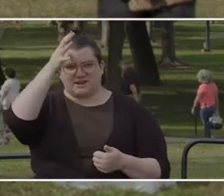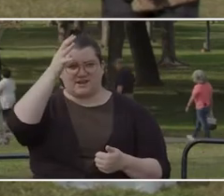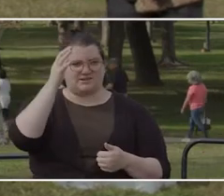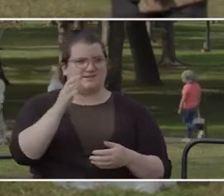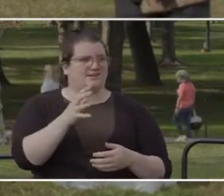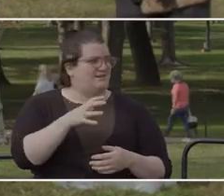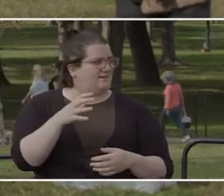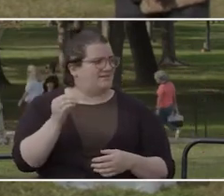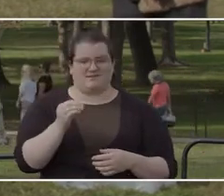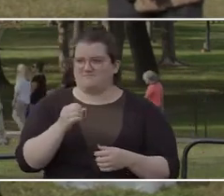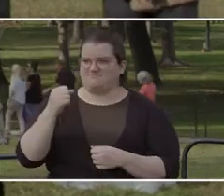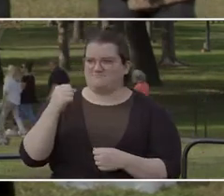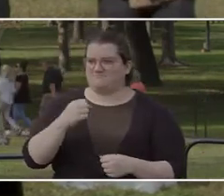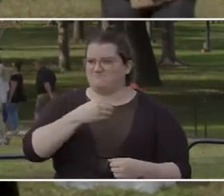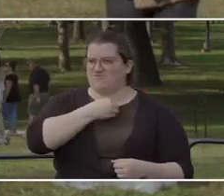brain.